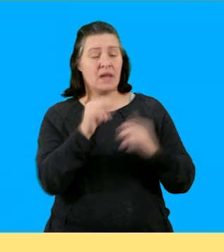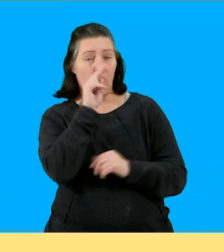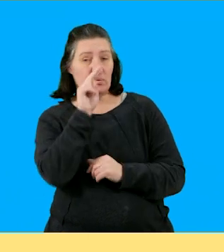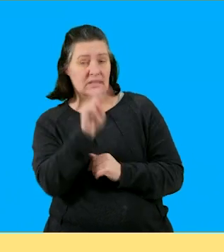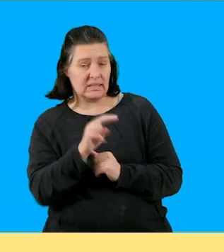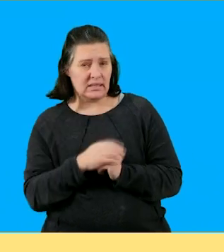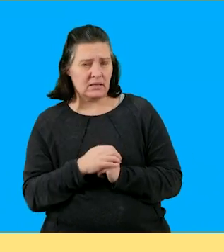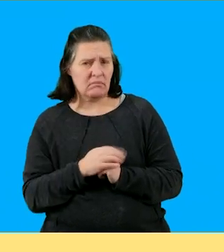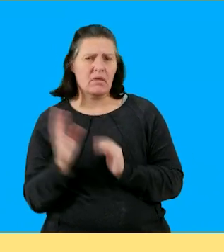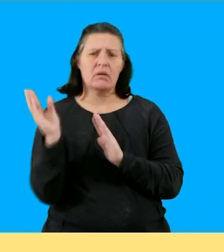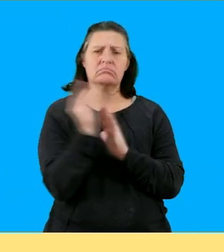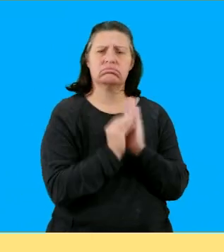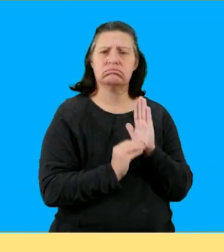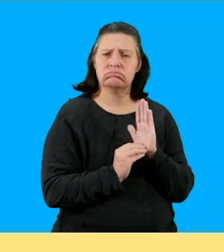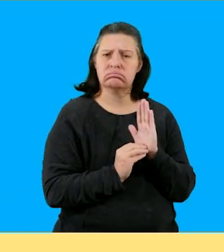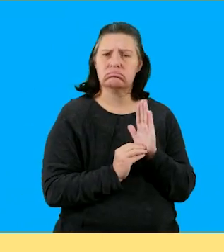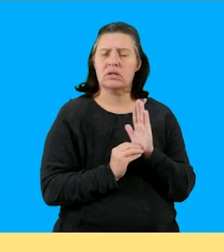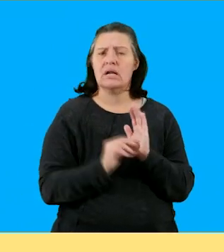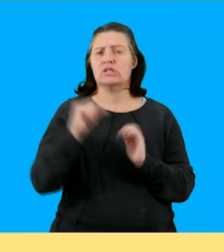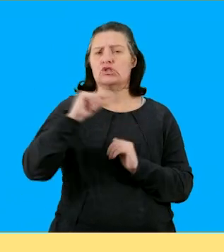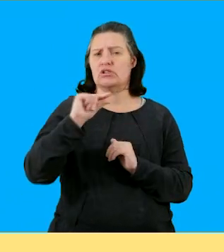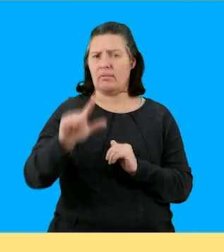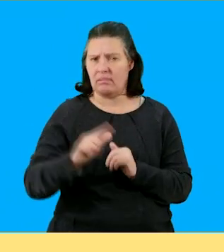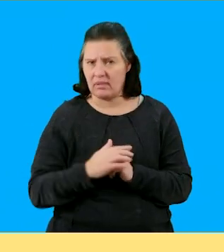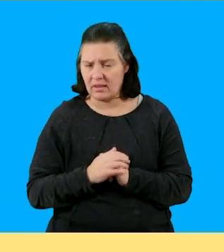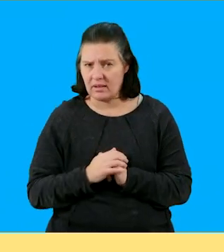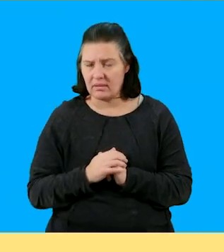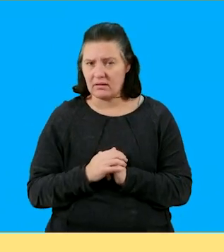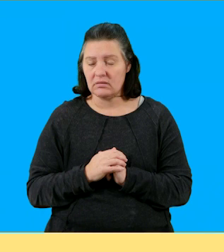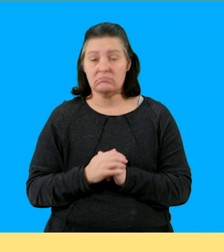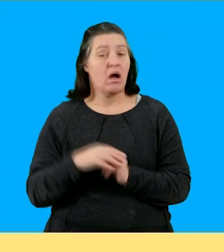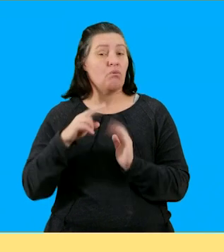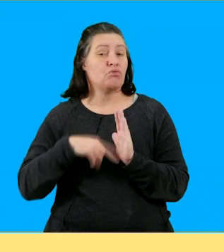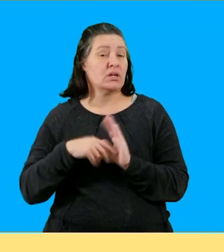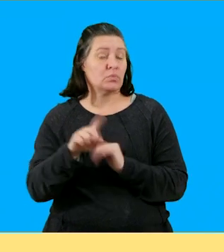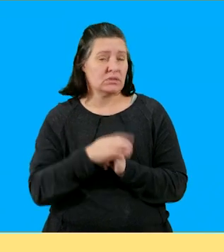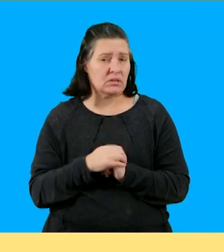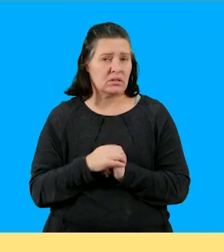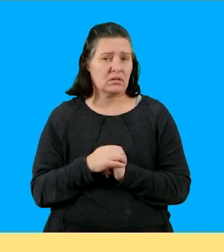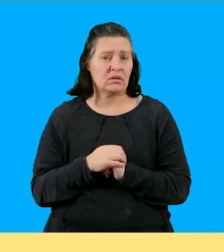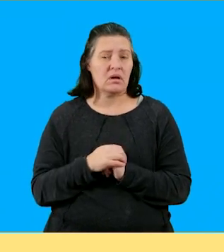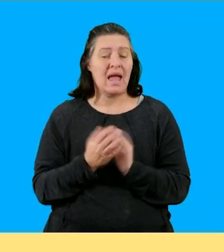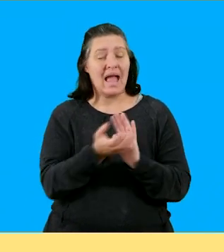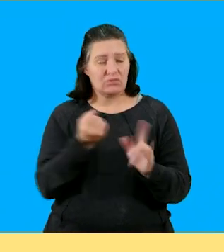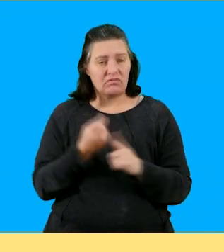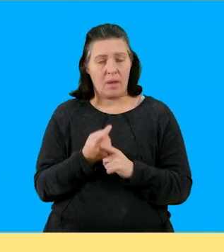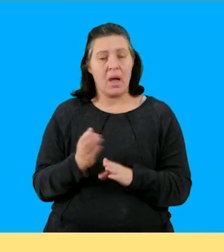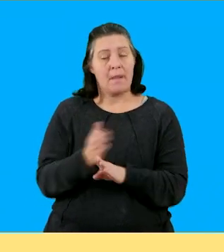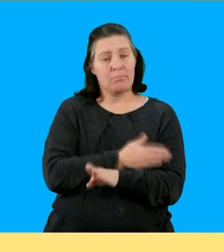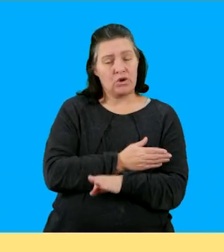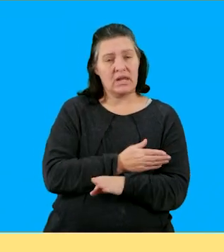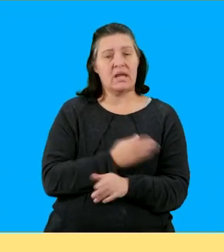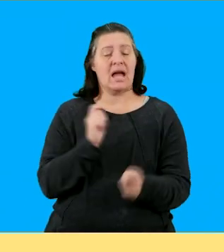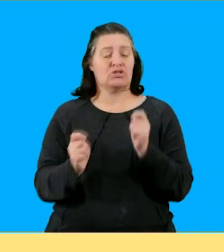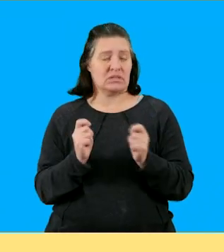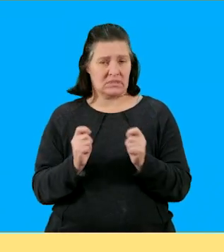We will now see how can we record in the general journal. It reads, an extract from the pre-adjustment